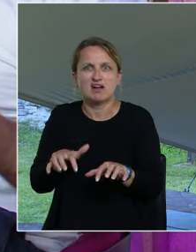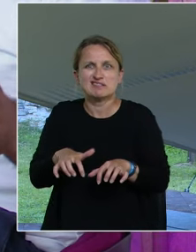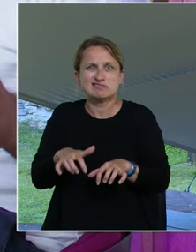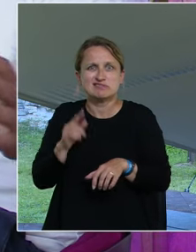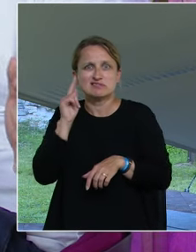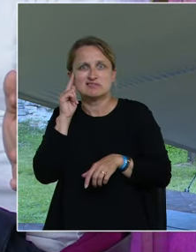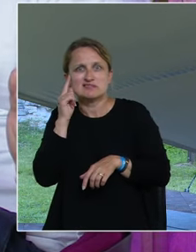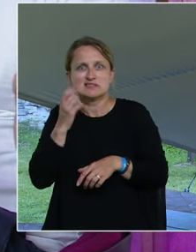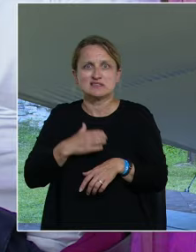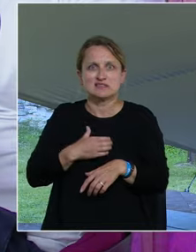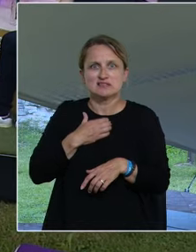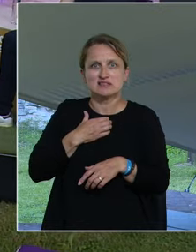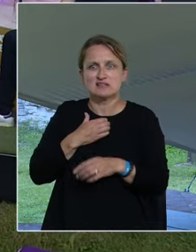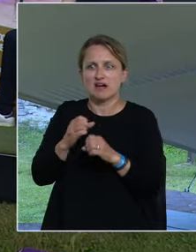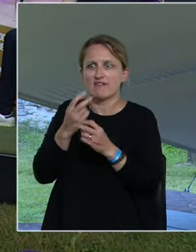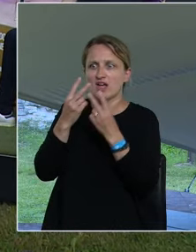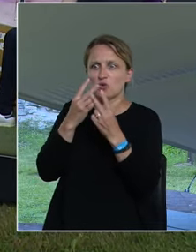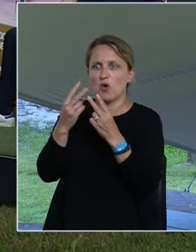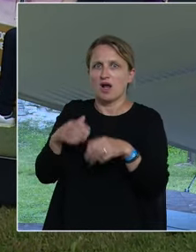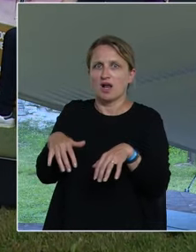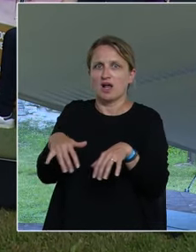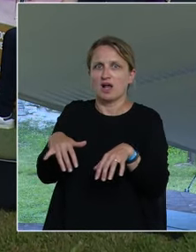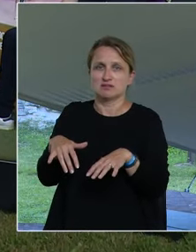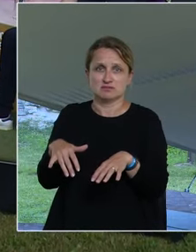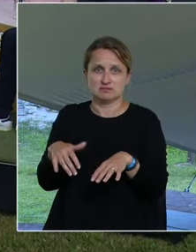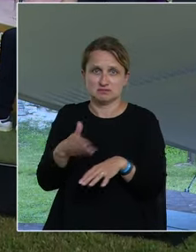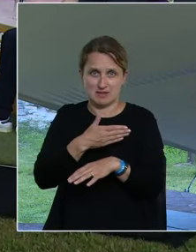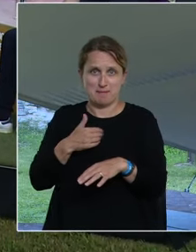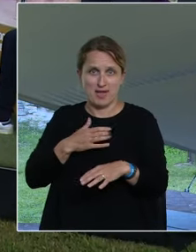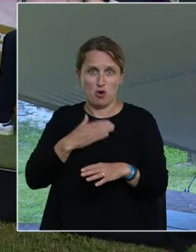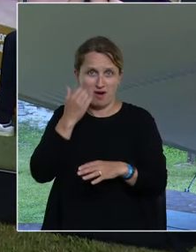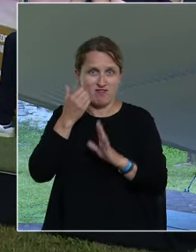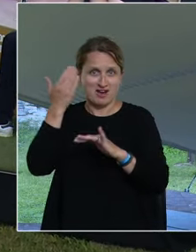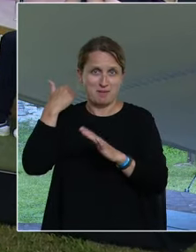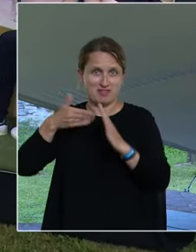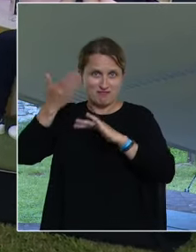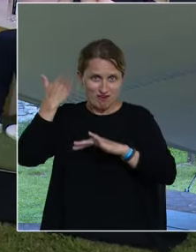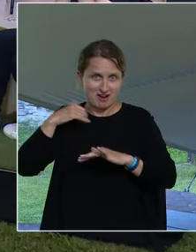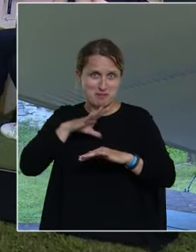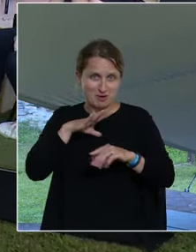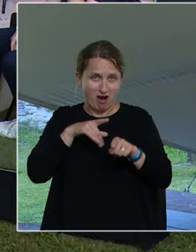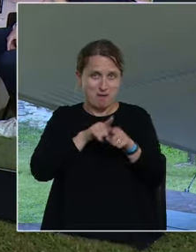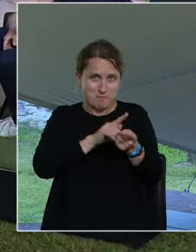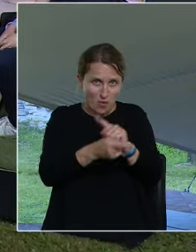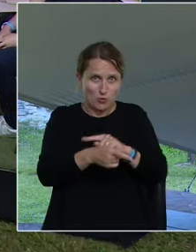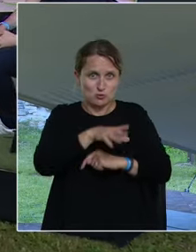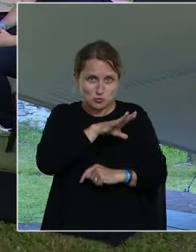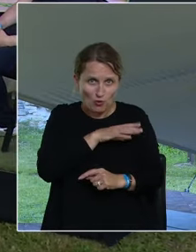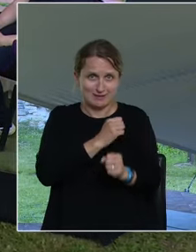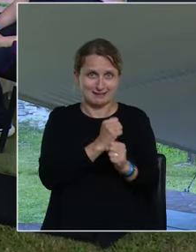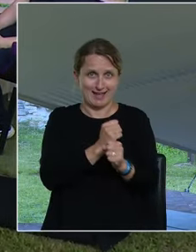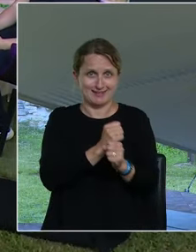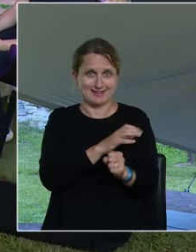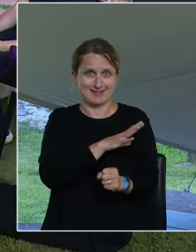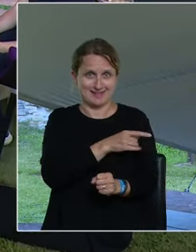know, our parents have done this before us. So I think going back sometimes needed in order to go really